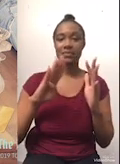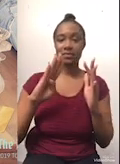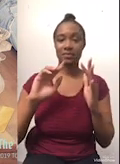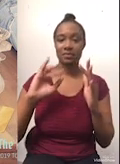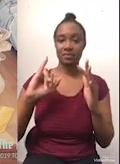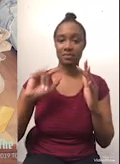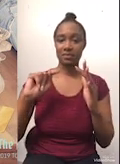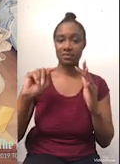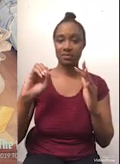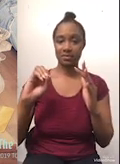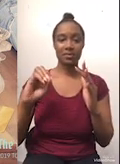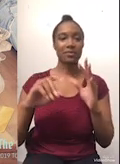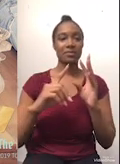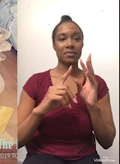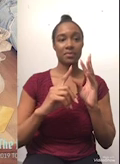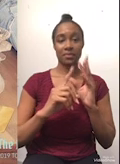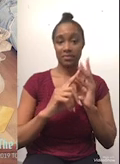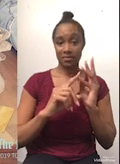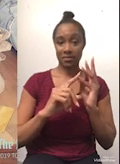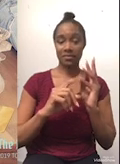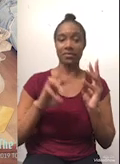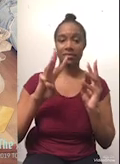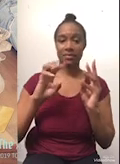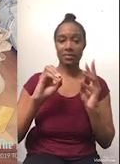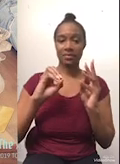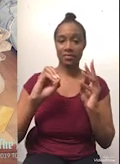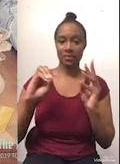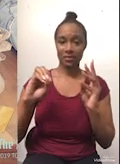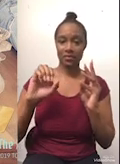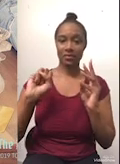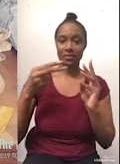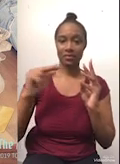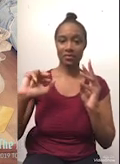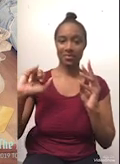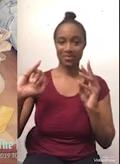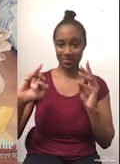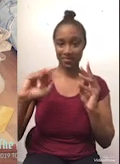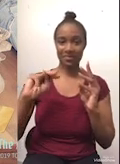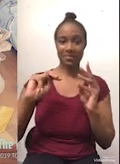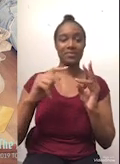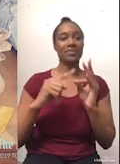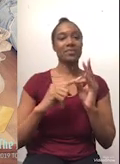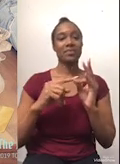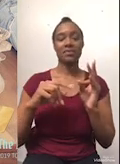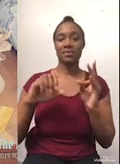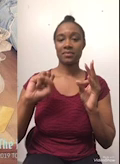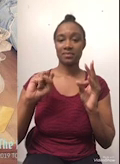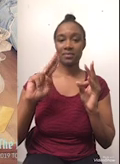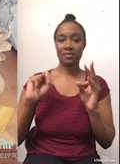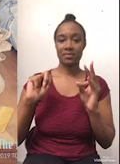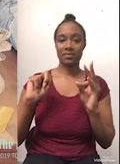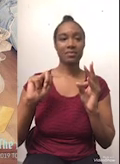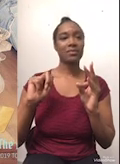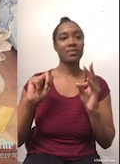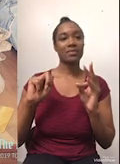and Xiao. Currently, Uptension is active with its 9 members, since Ushin left the group temporarily